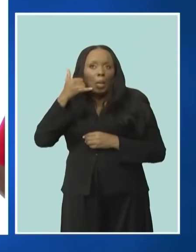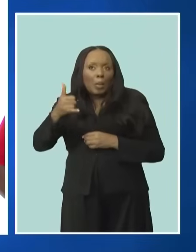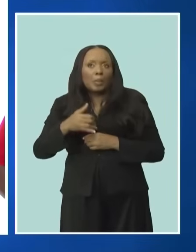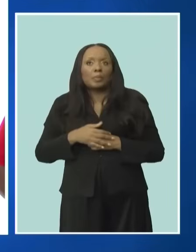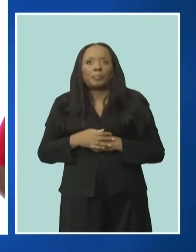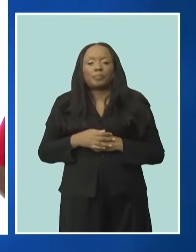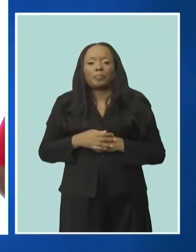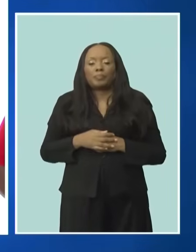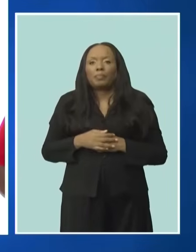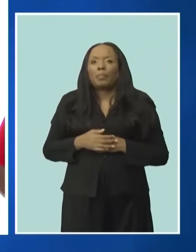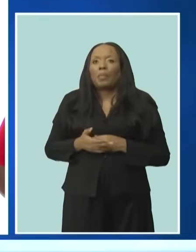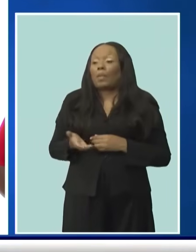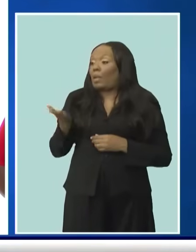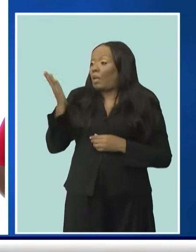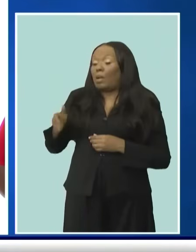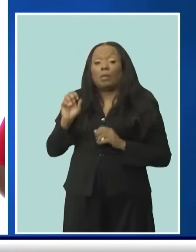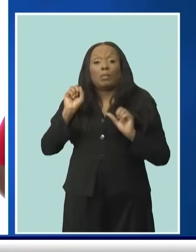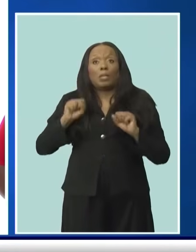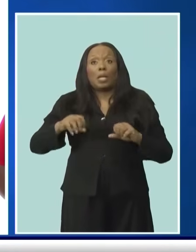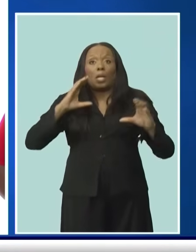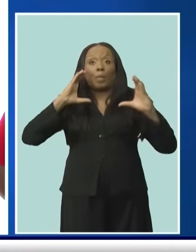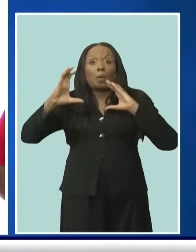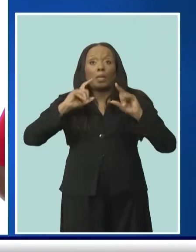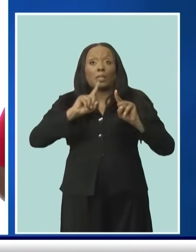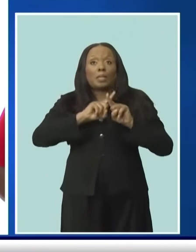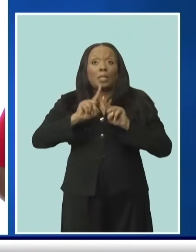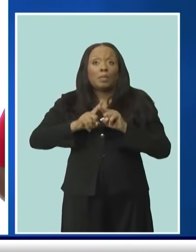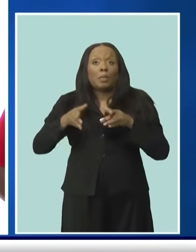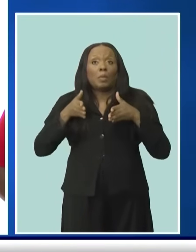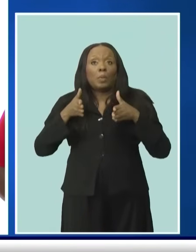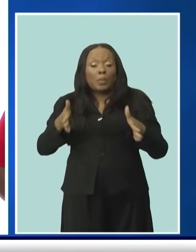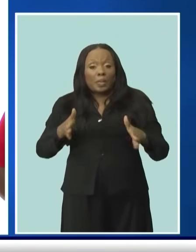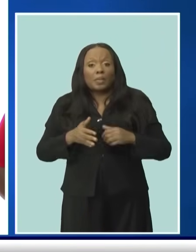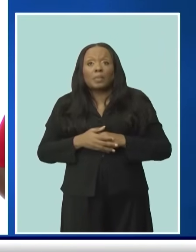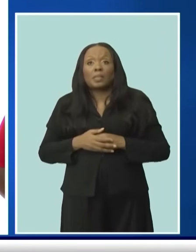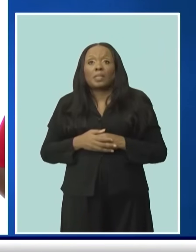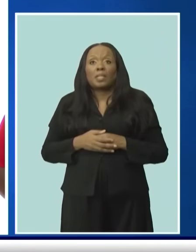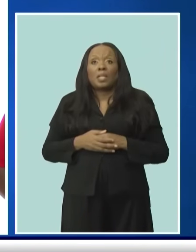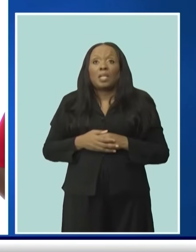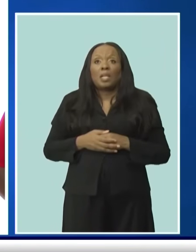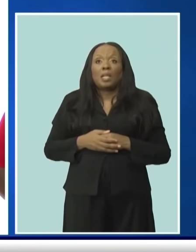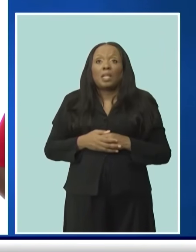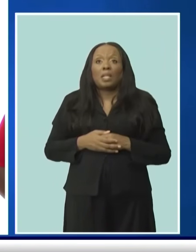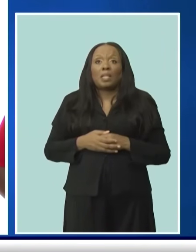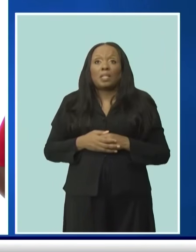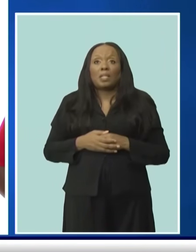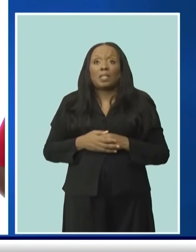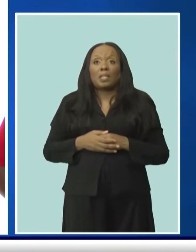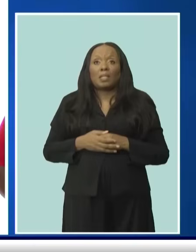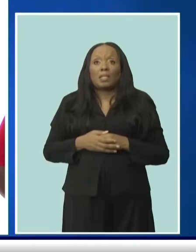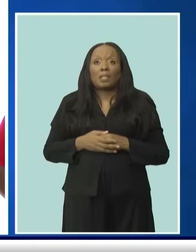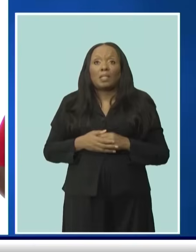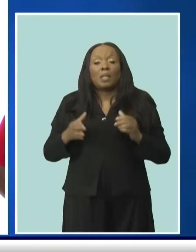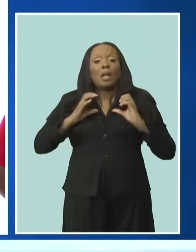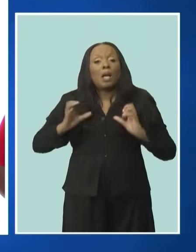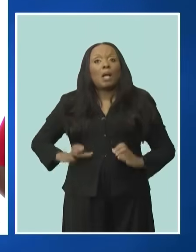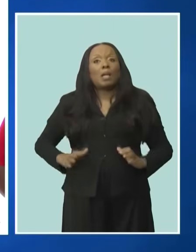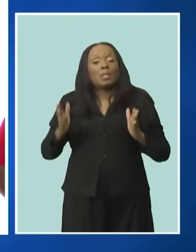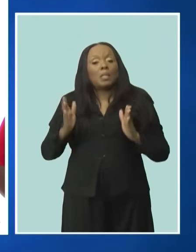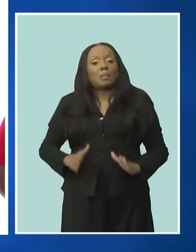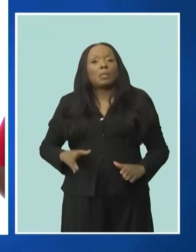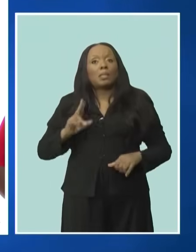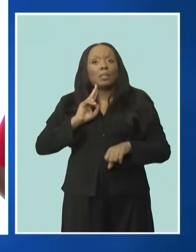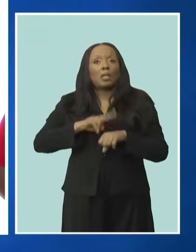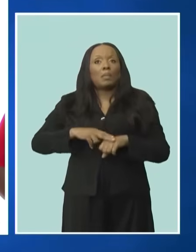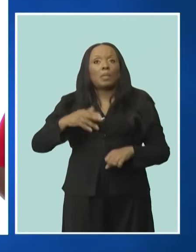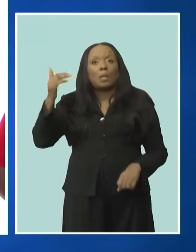can communicate. The traditional method that most customers tend to use is via via telephone, via